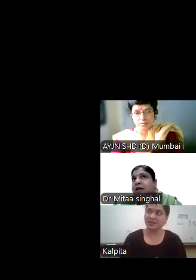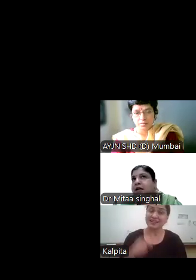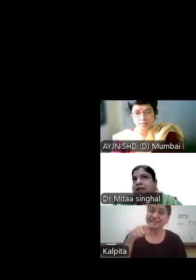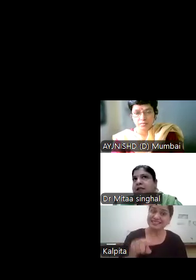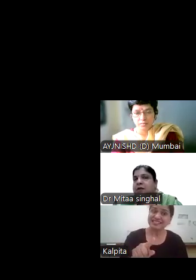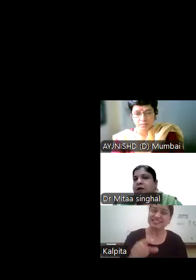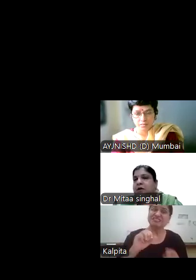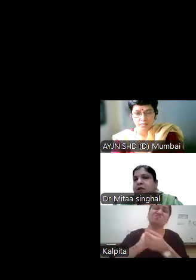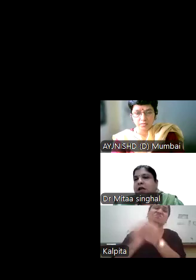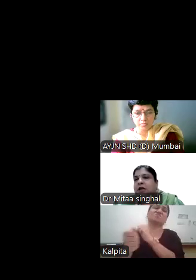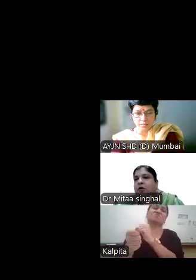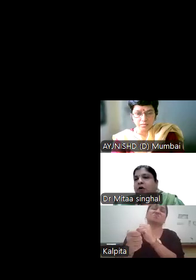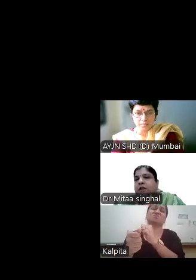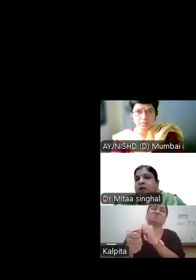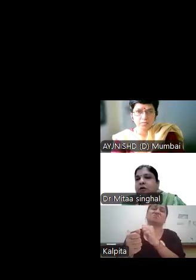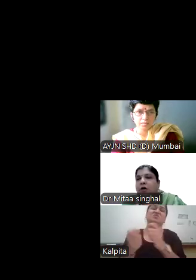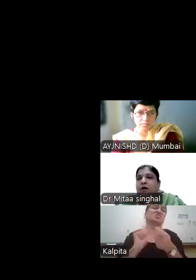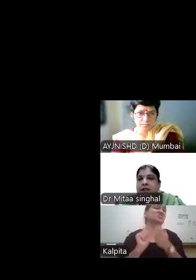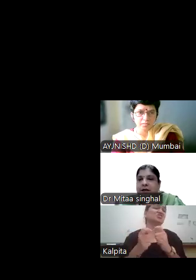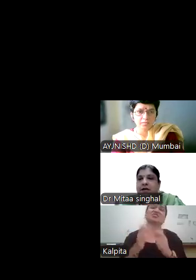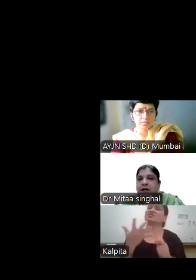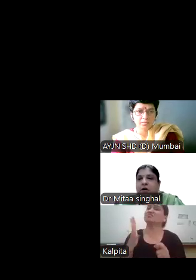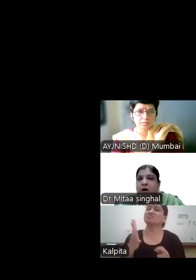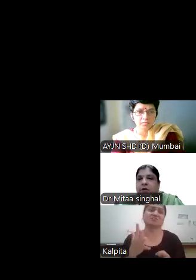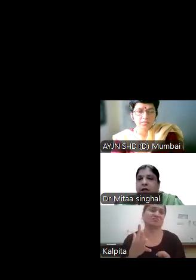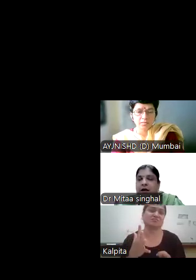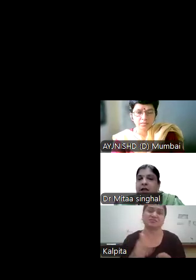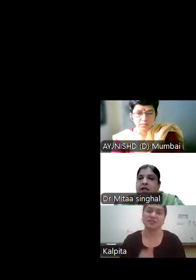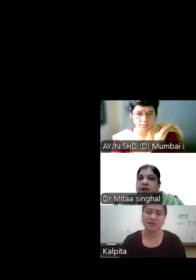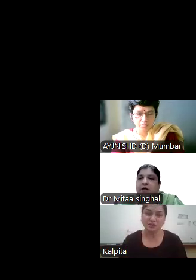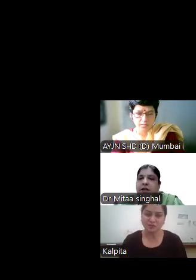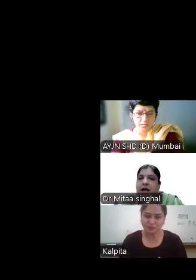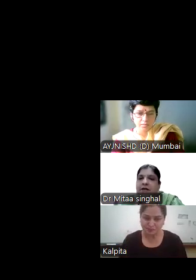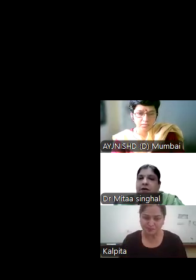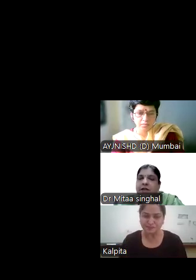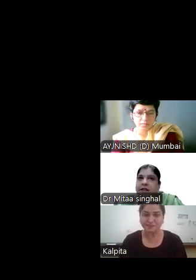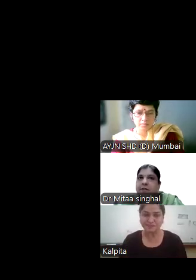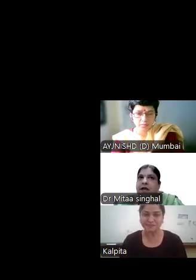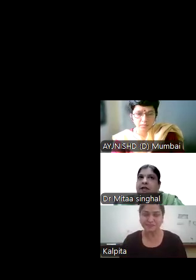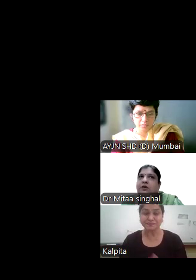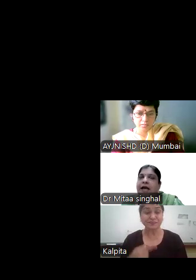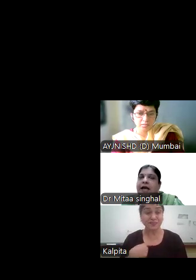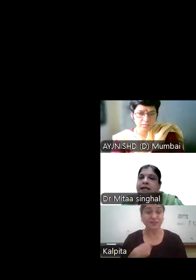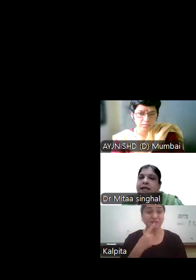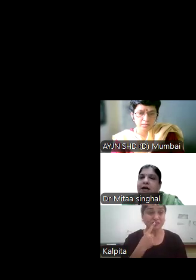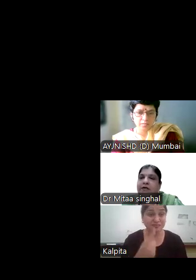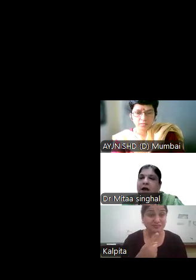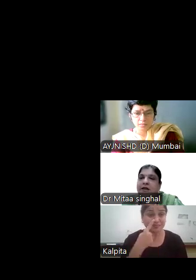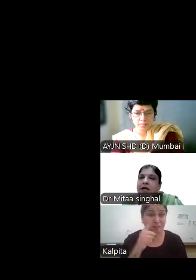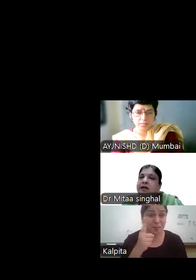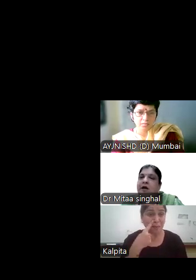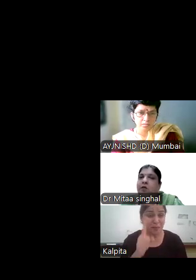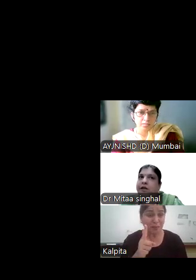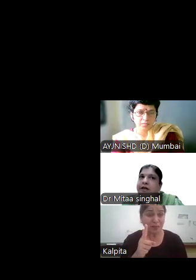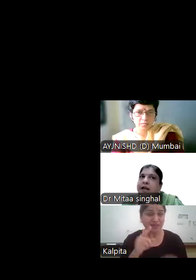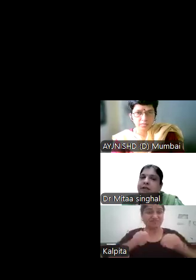is irreversible because neurons do not regenerate. We all know that. So we have to tell the parents to accept that fact